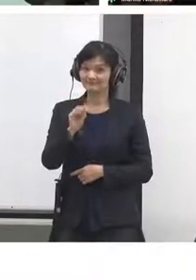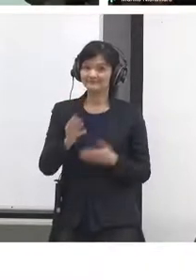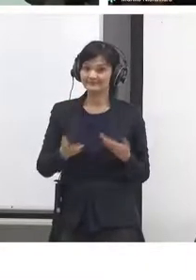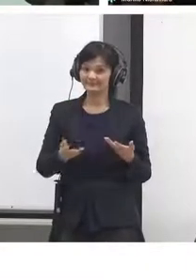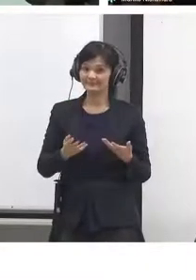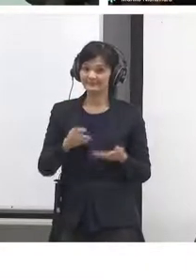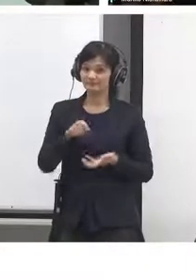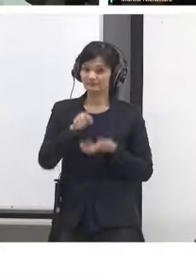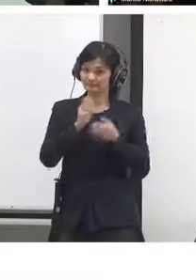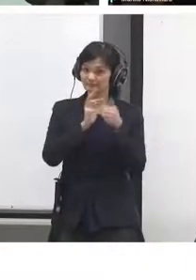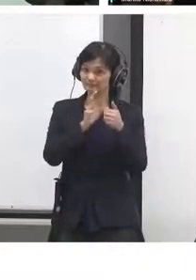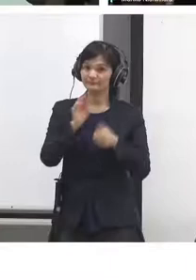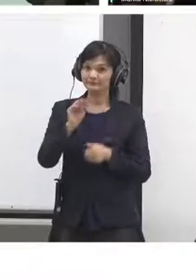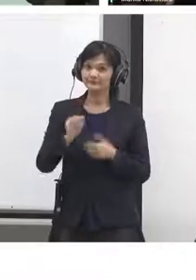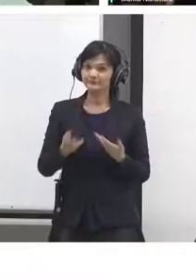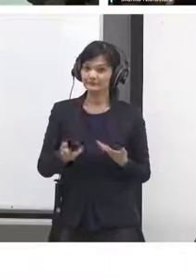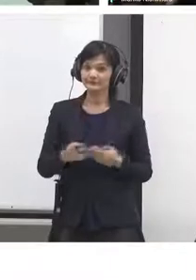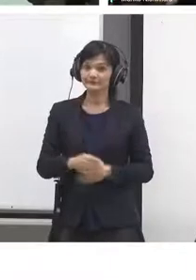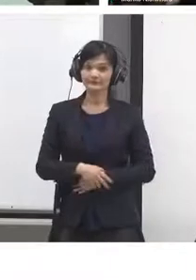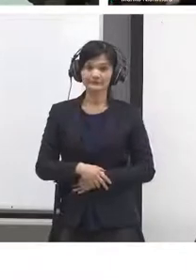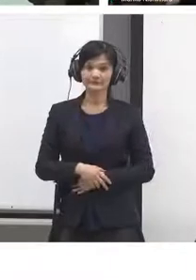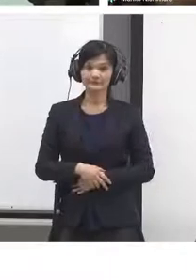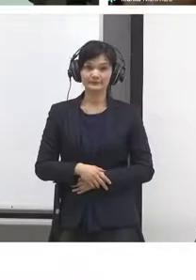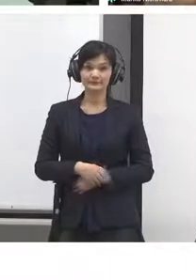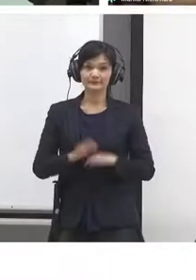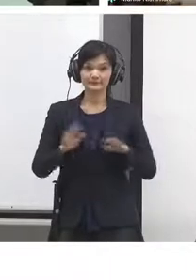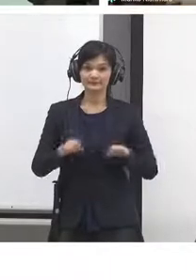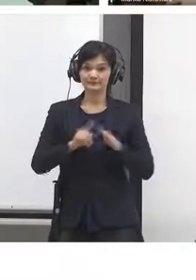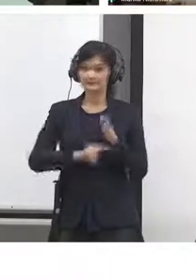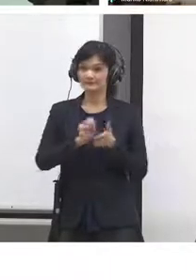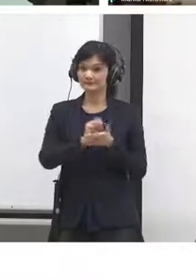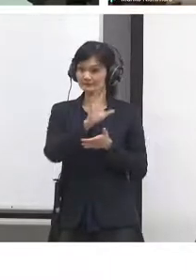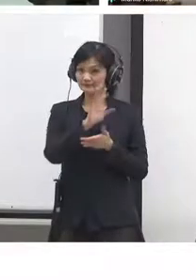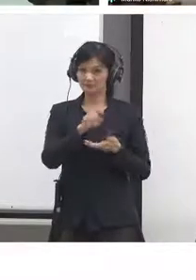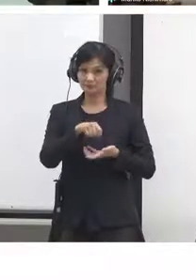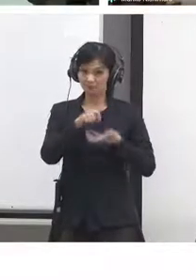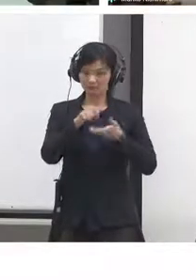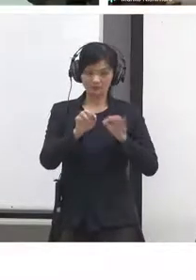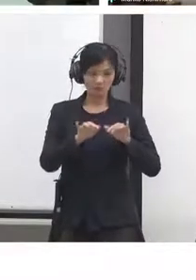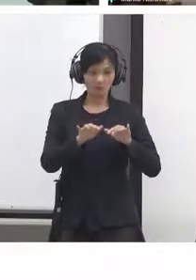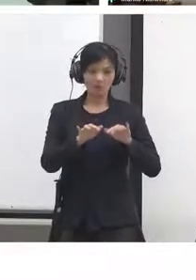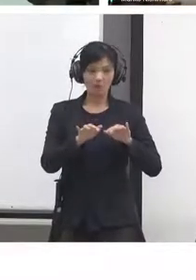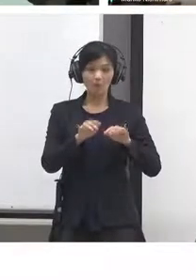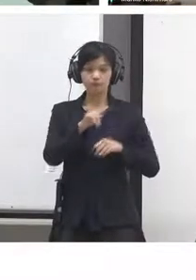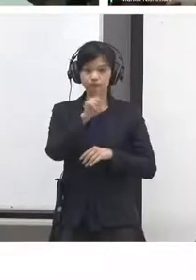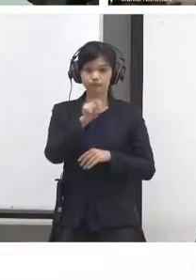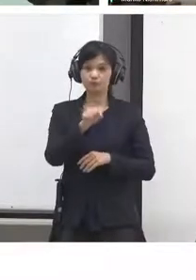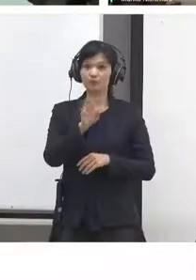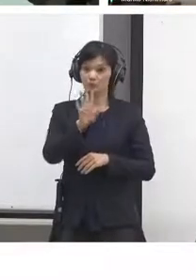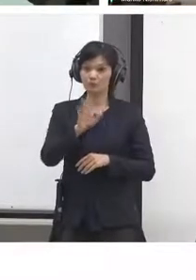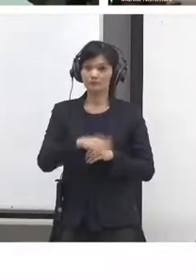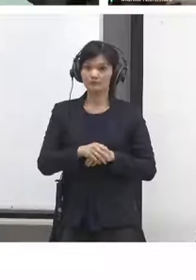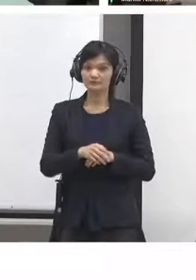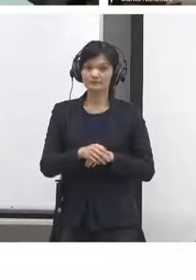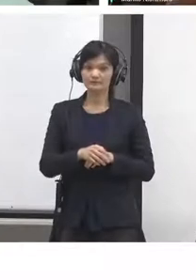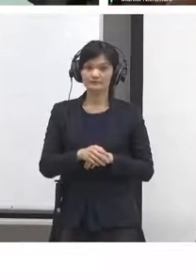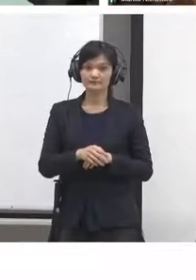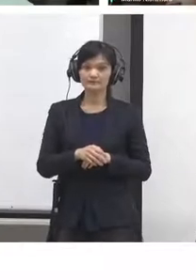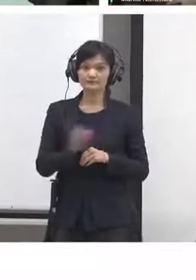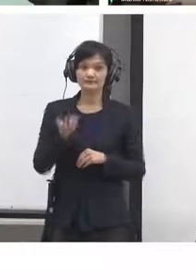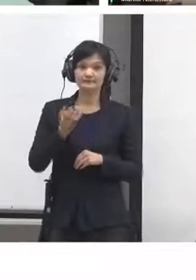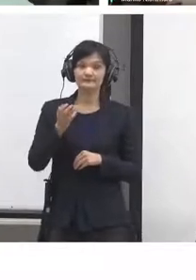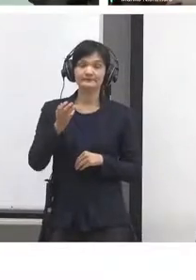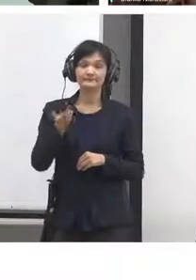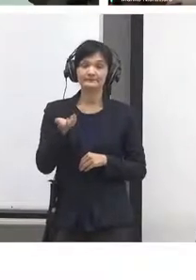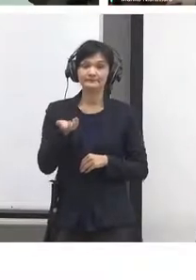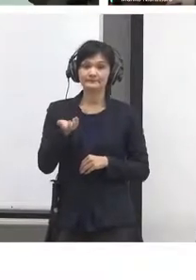Oh, is there any question from the audience? Yes. But I want to go back to your Lisa's first question. What is the difference